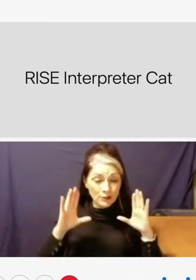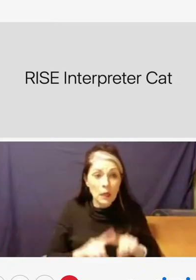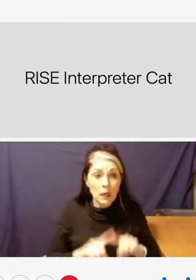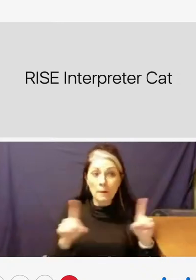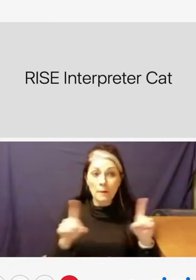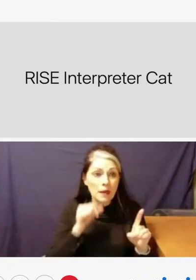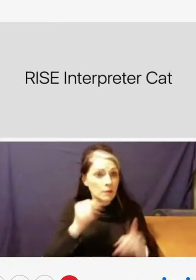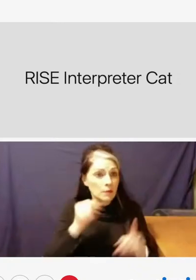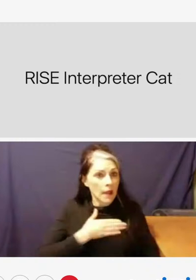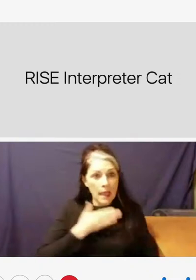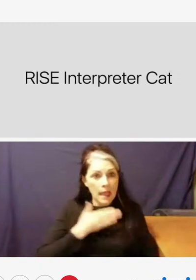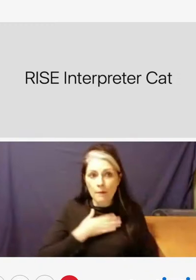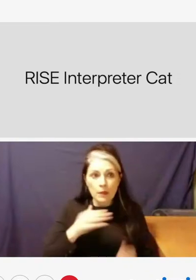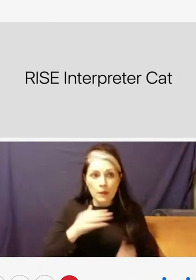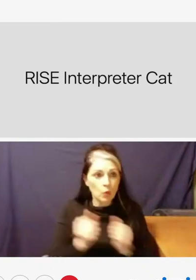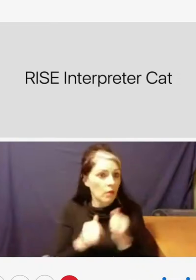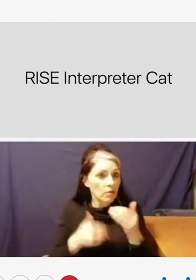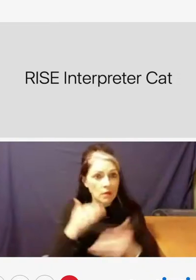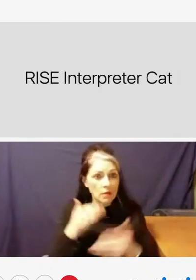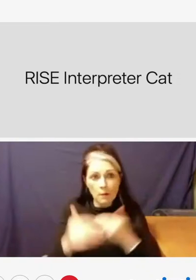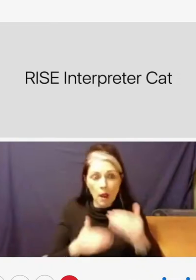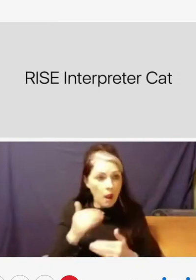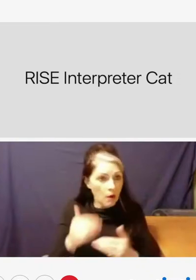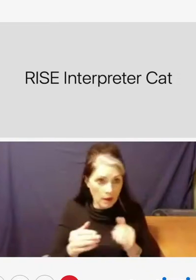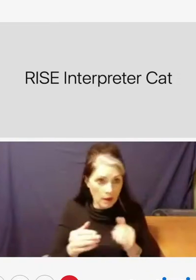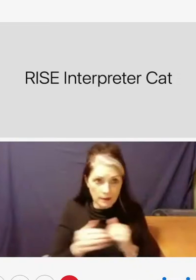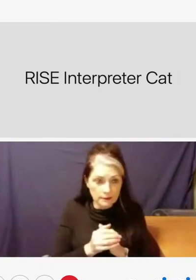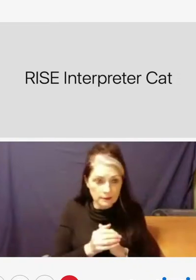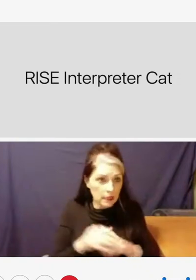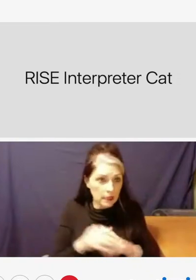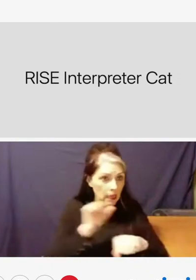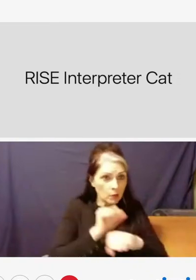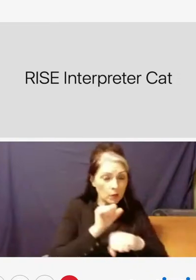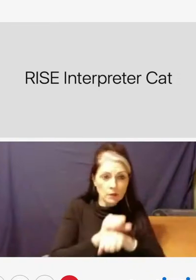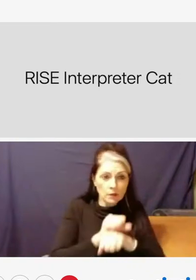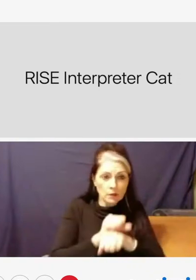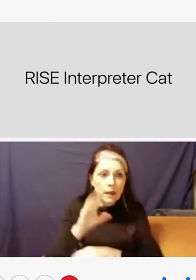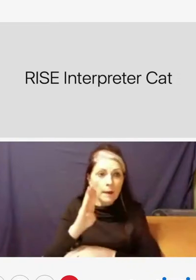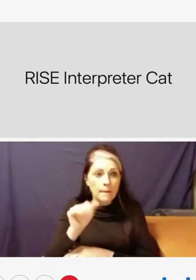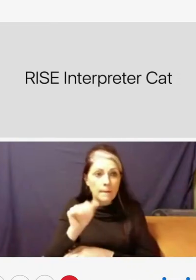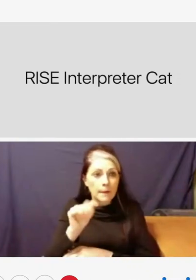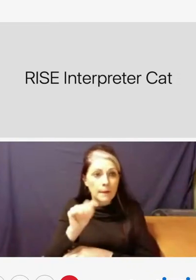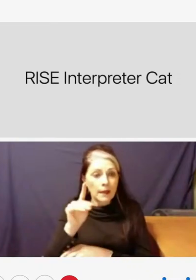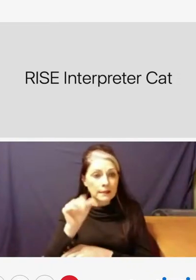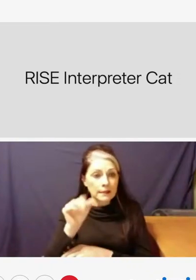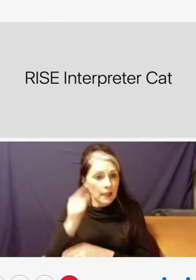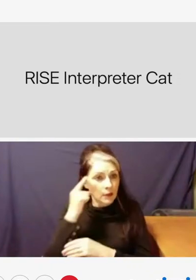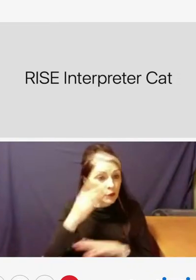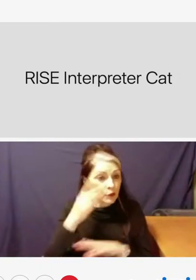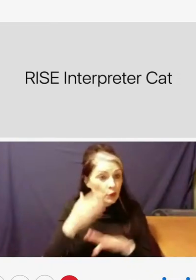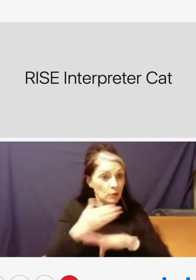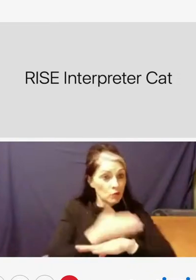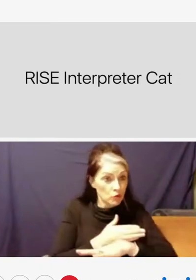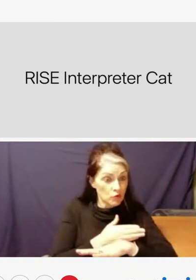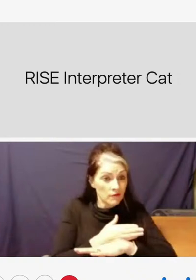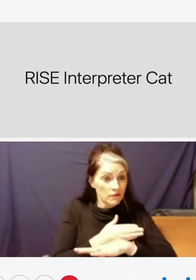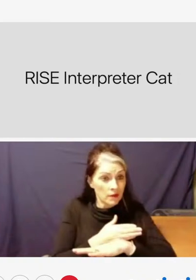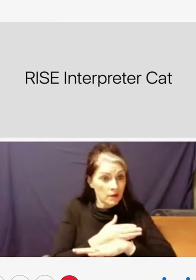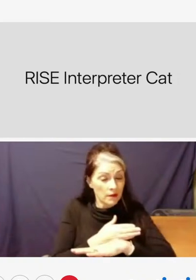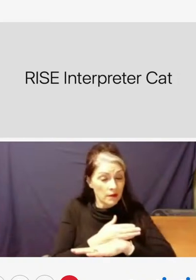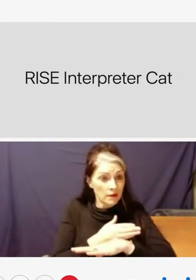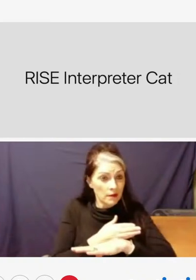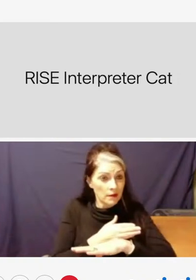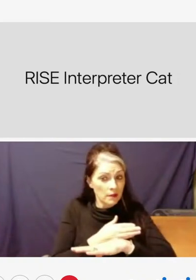both areas I'm working with Mr D on that to improve um and uh solve this